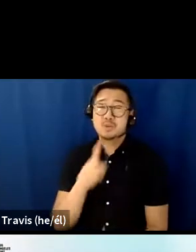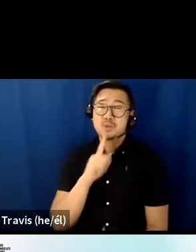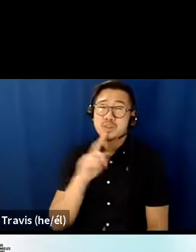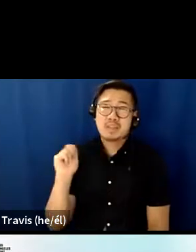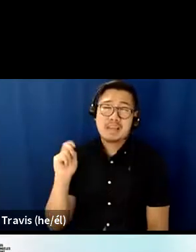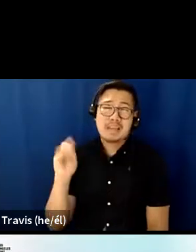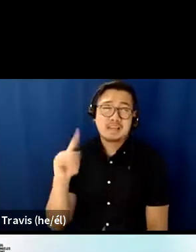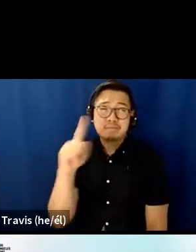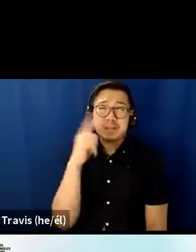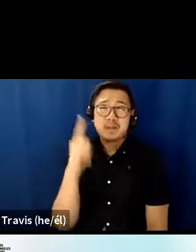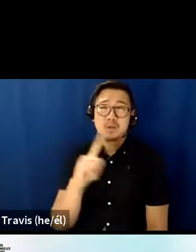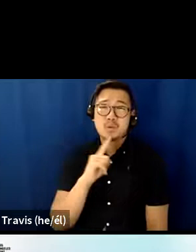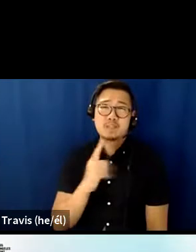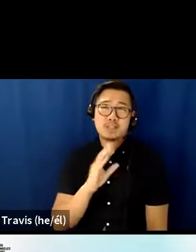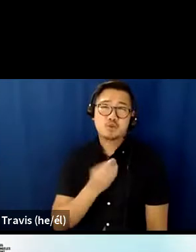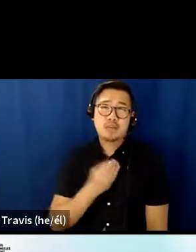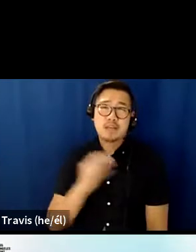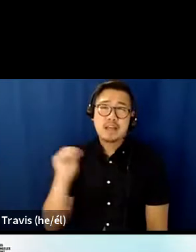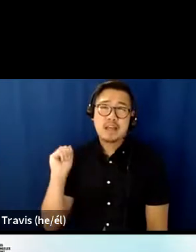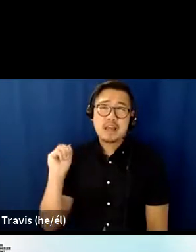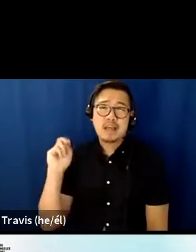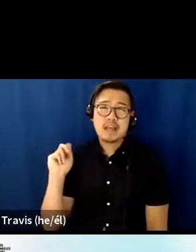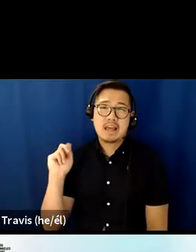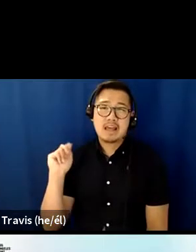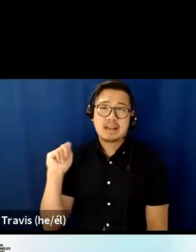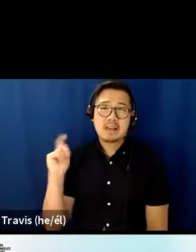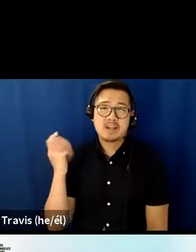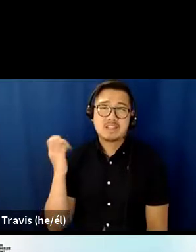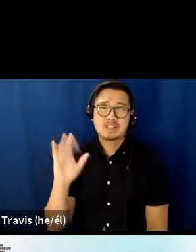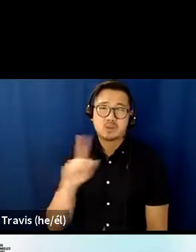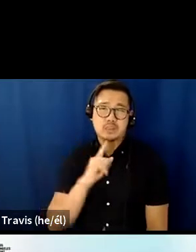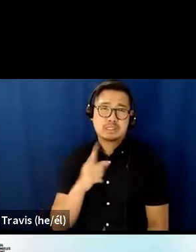trans antagonistic, and knowing that